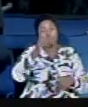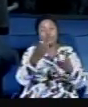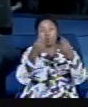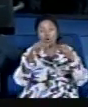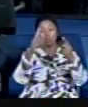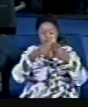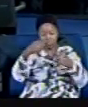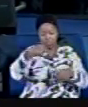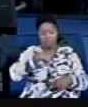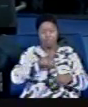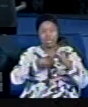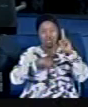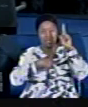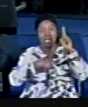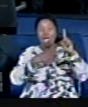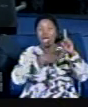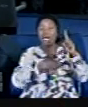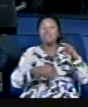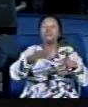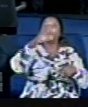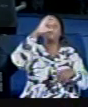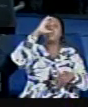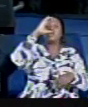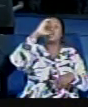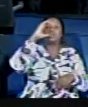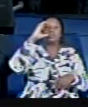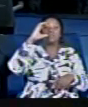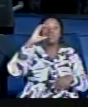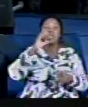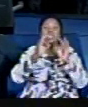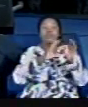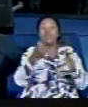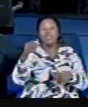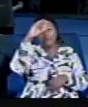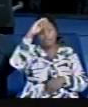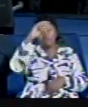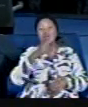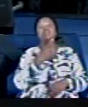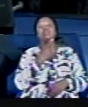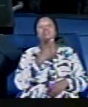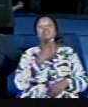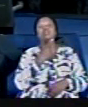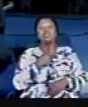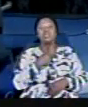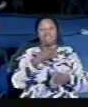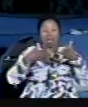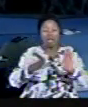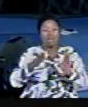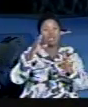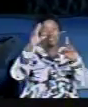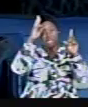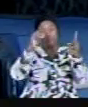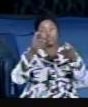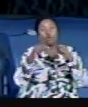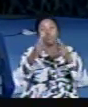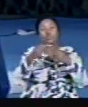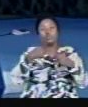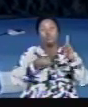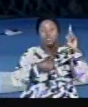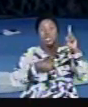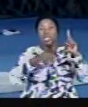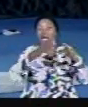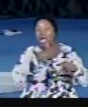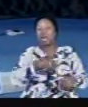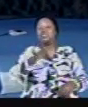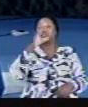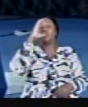me and drink. If any man thirst, Let him come unto me and